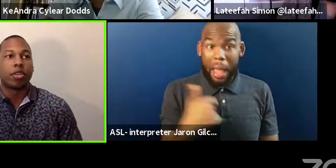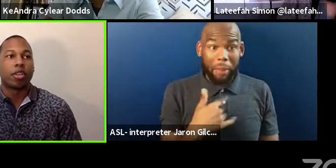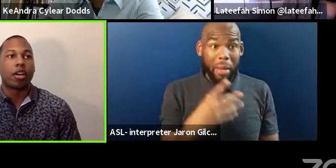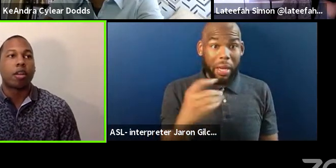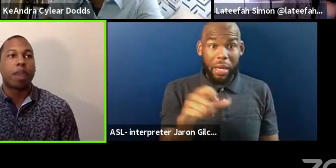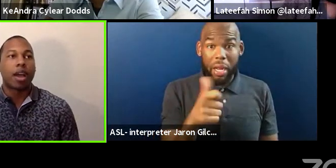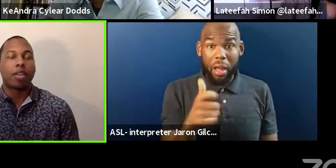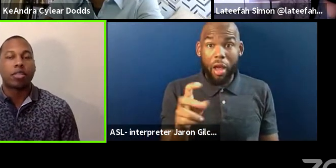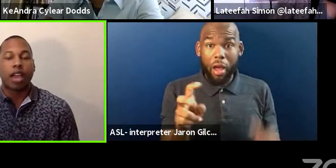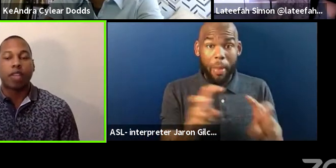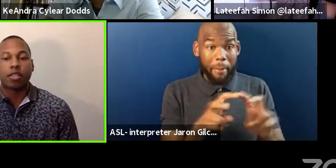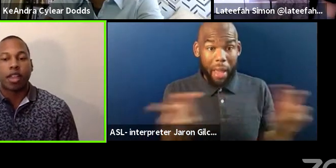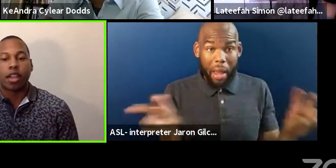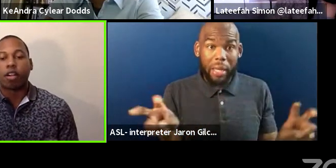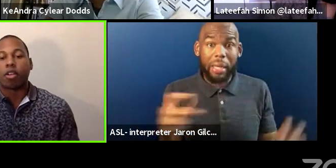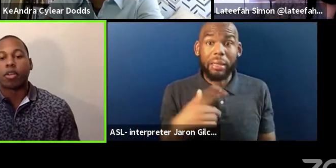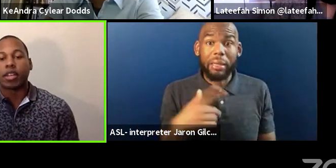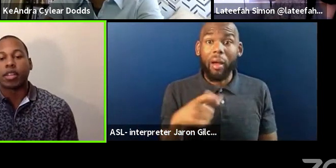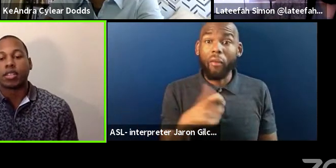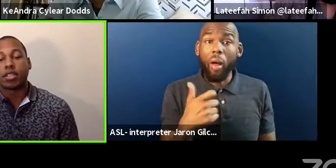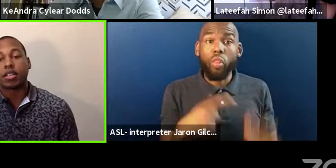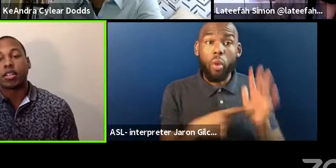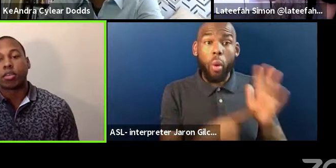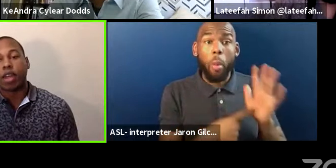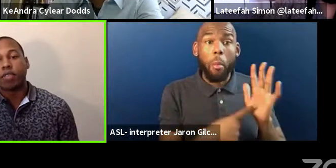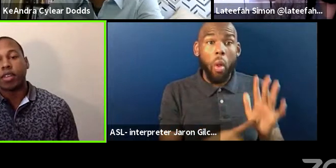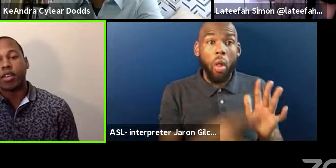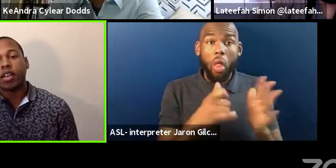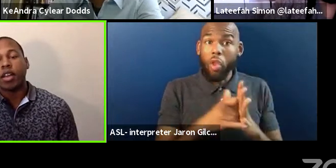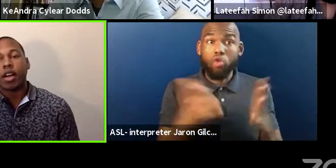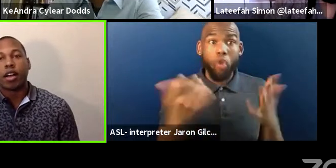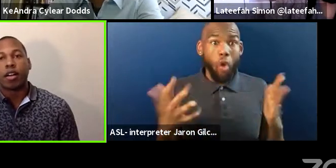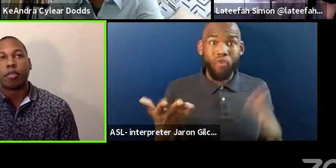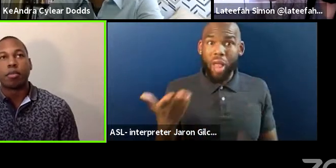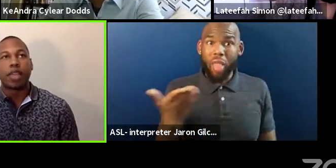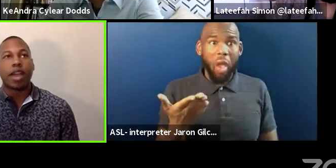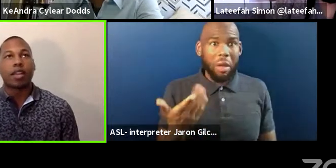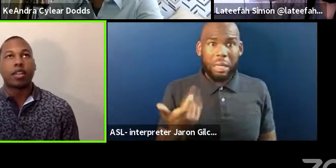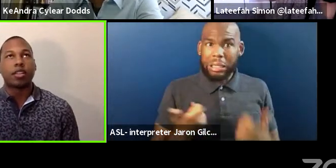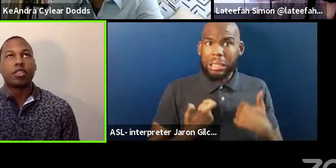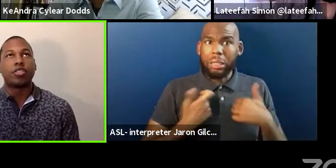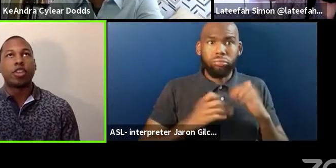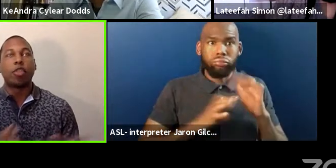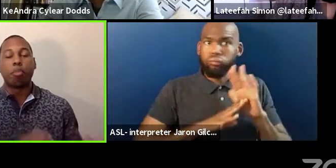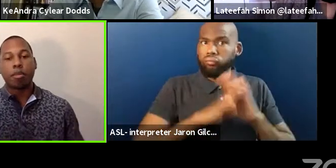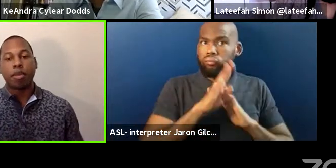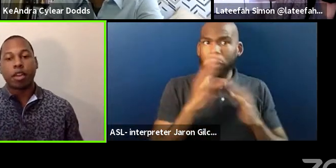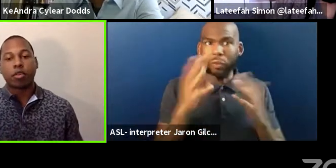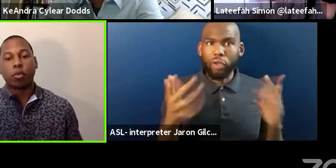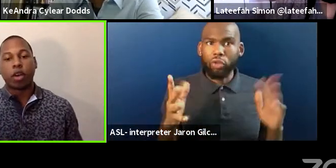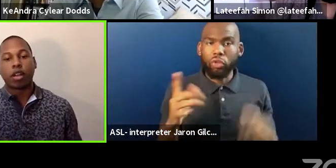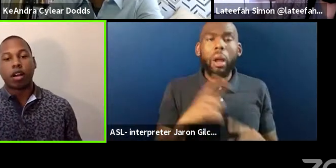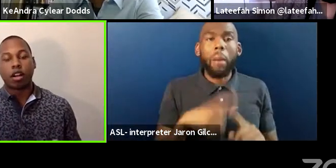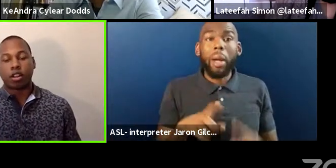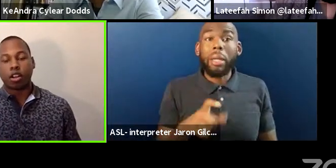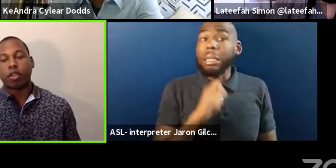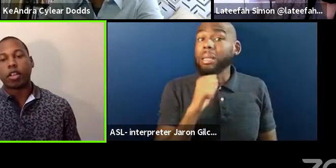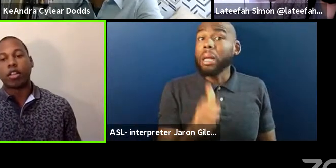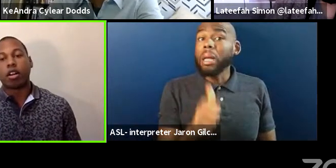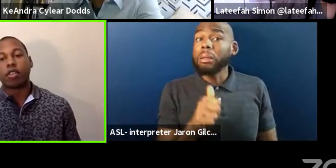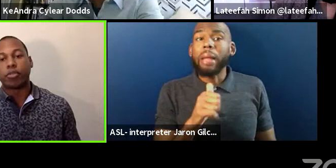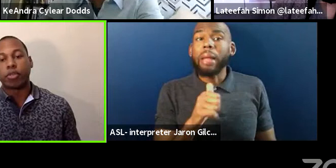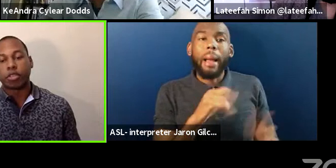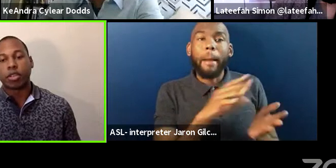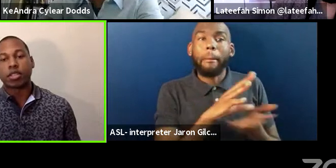And so there are models out there that are already existing and thriving that don't mimic what our